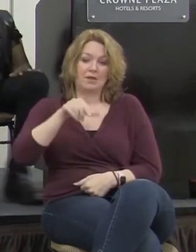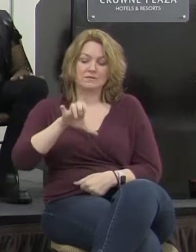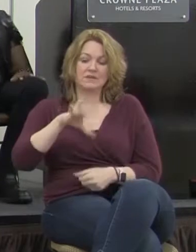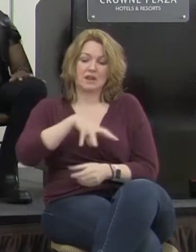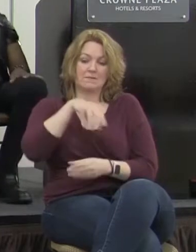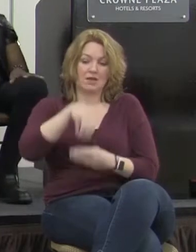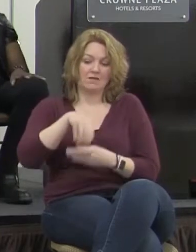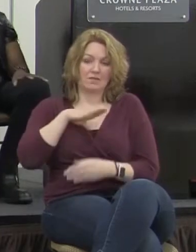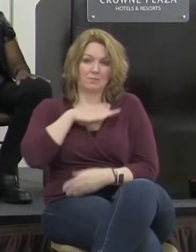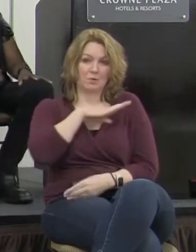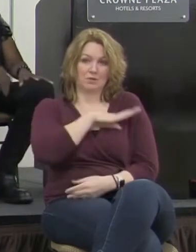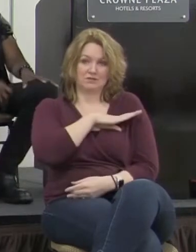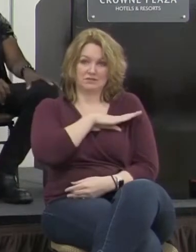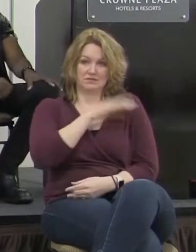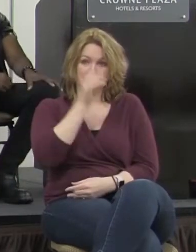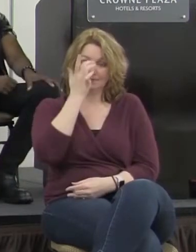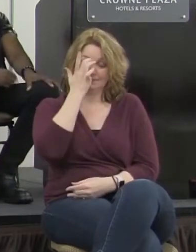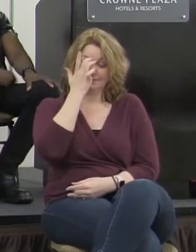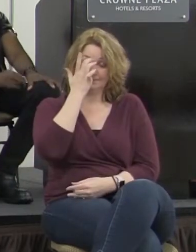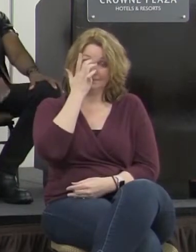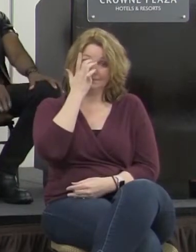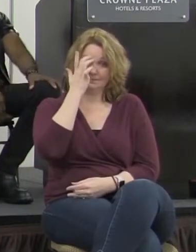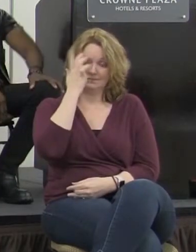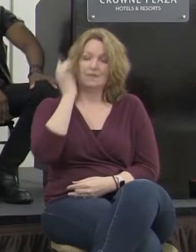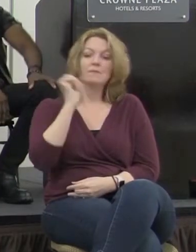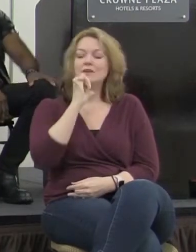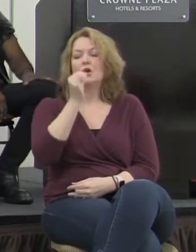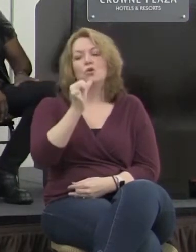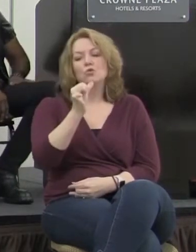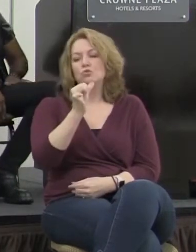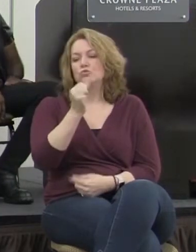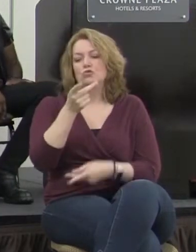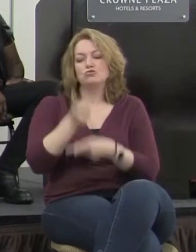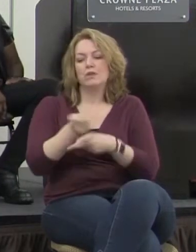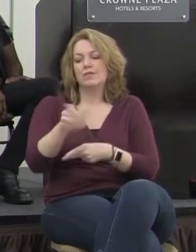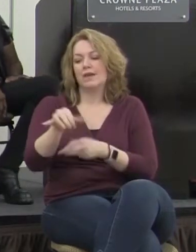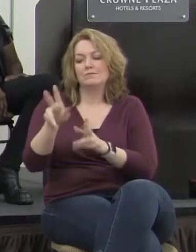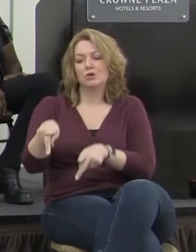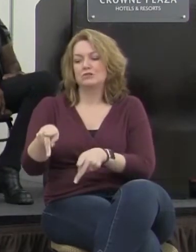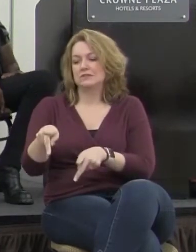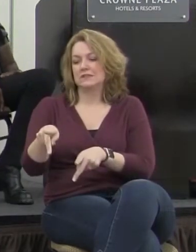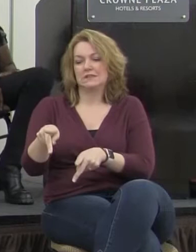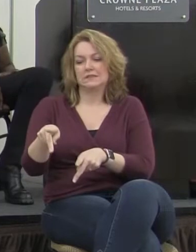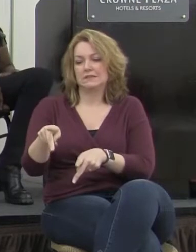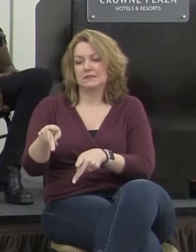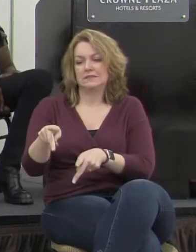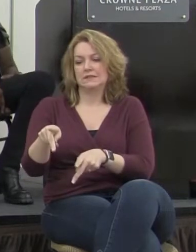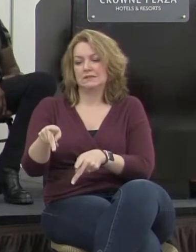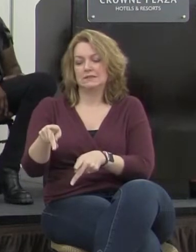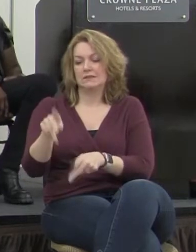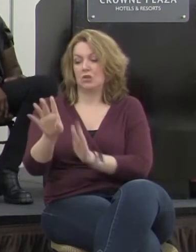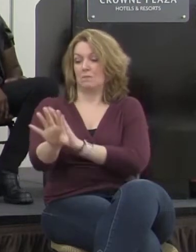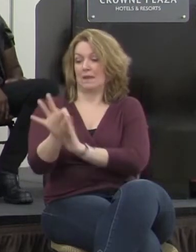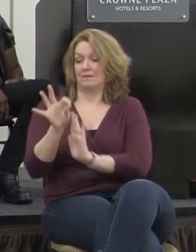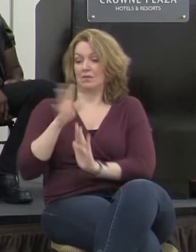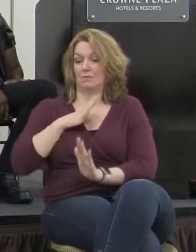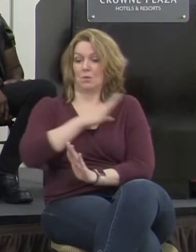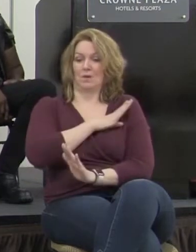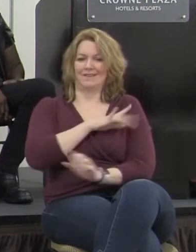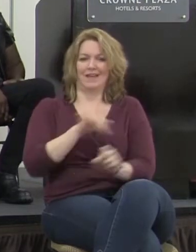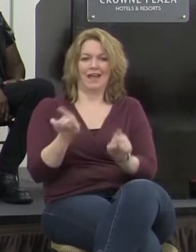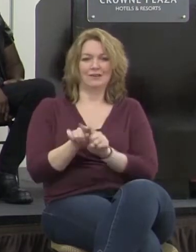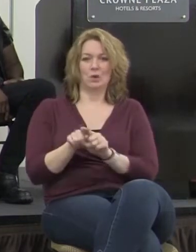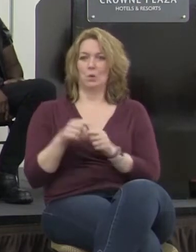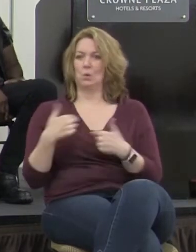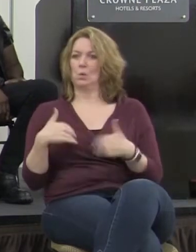boards. But once again, like I said earlier, do not treat the people of color that you're picking to serve on these boards as Pokemon.